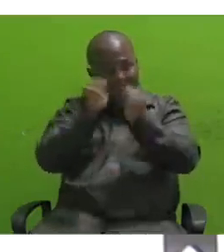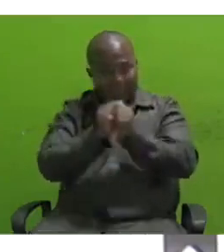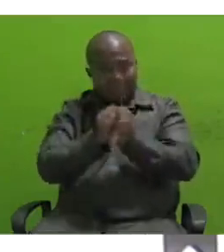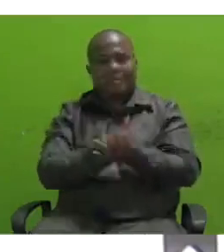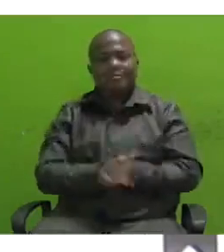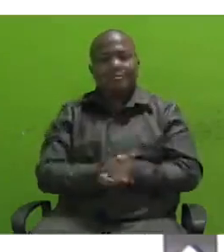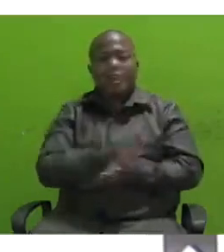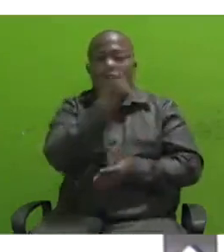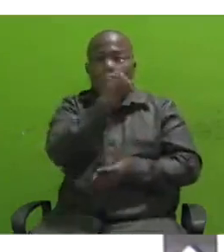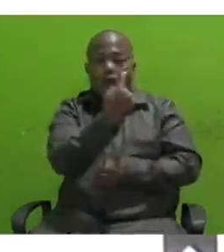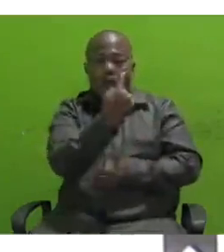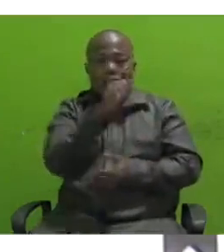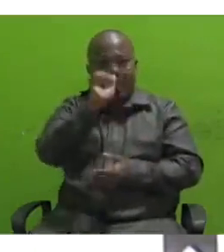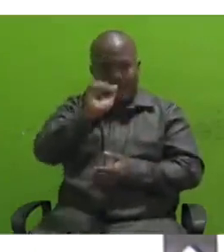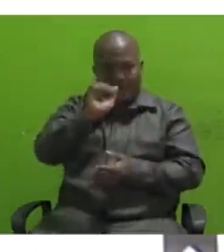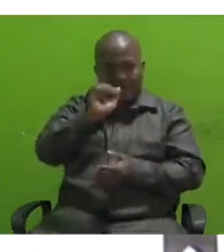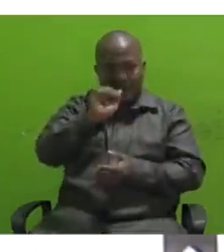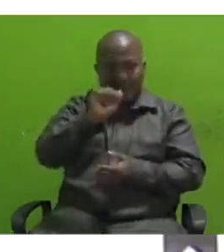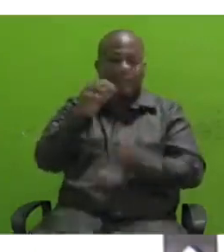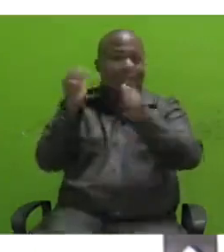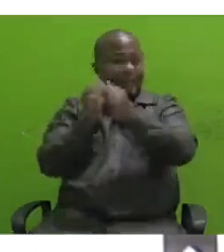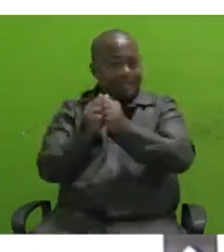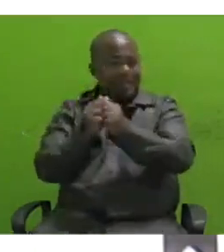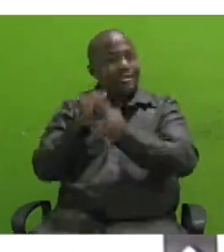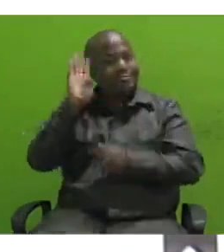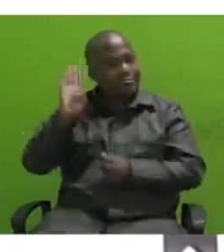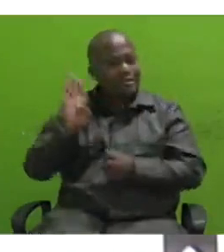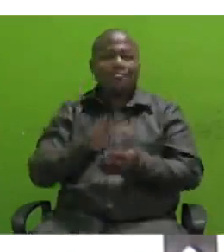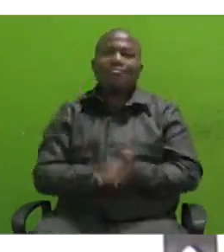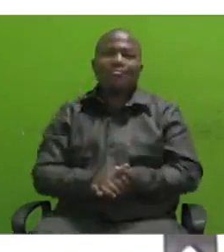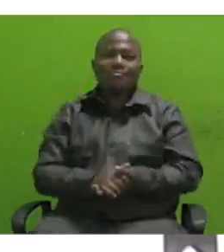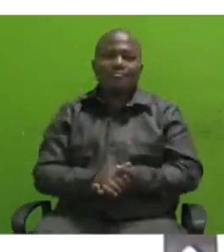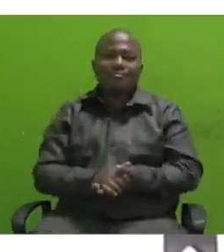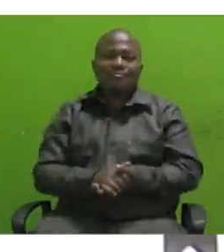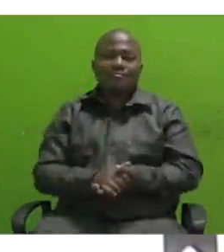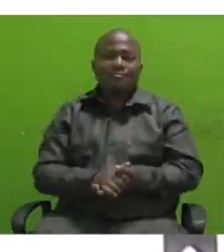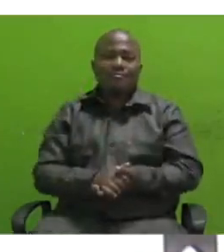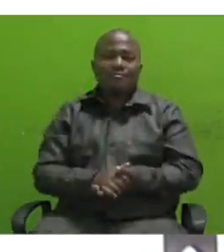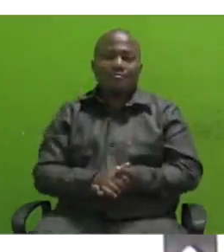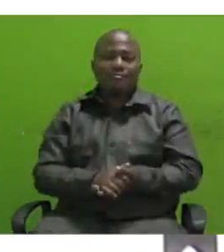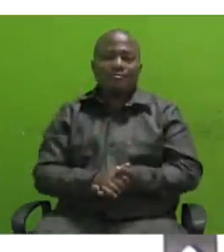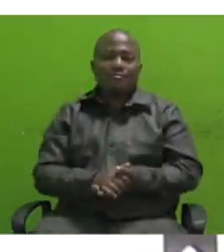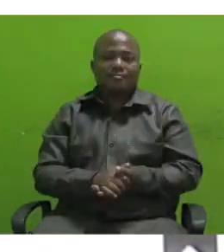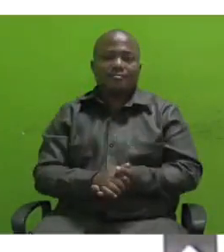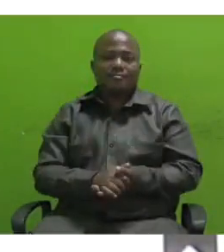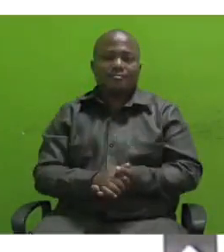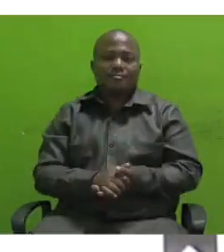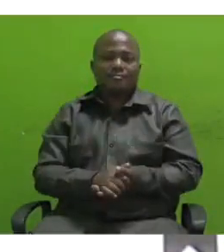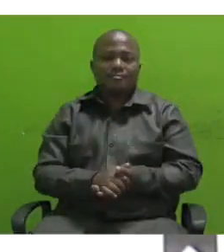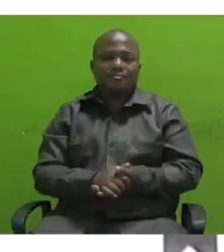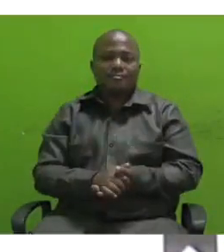is a. And b are the coefficients, a for the x squared and b for the